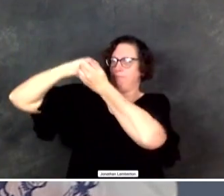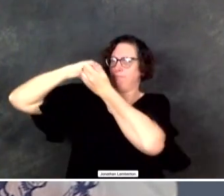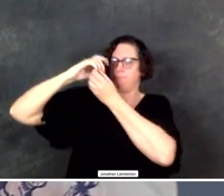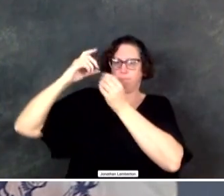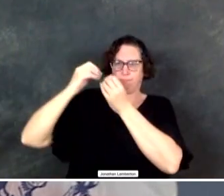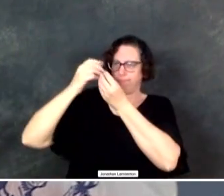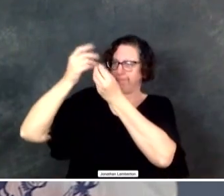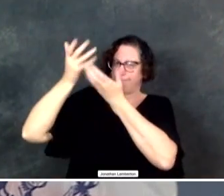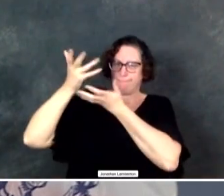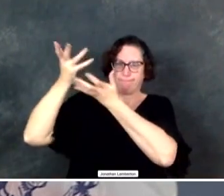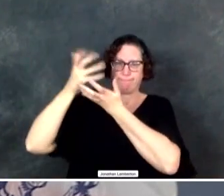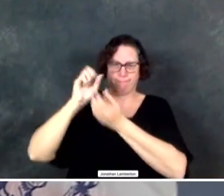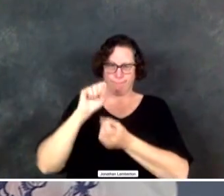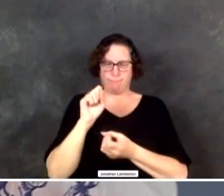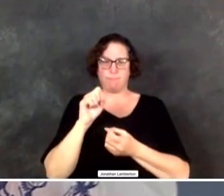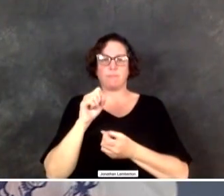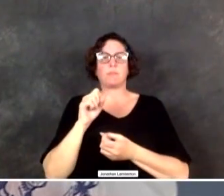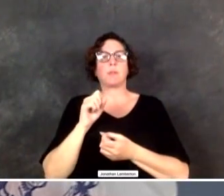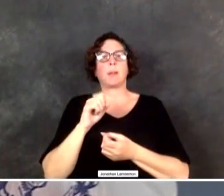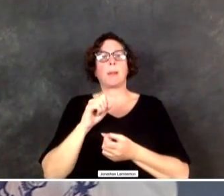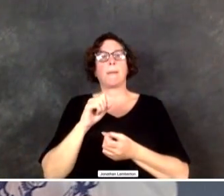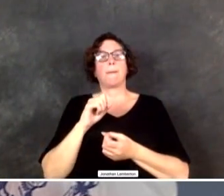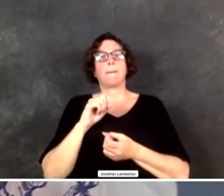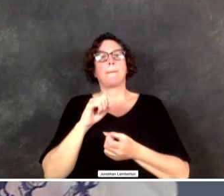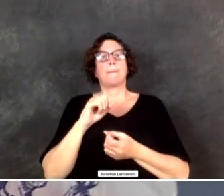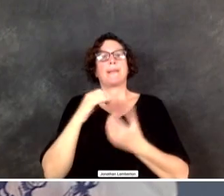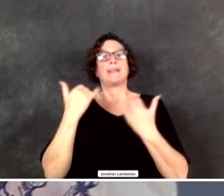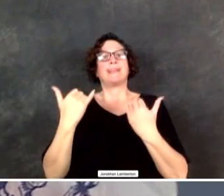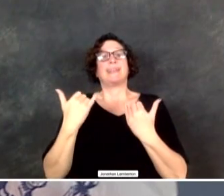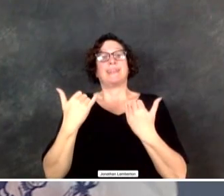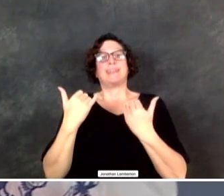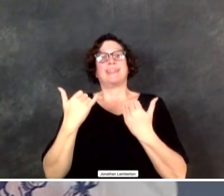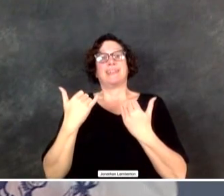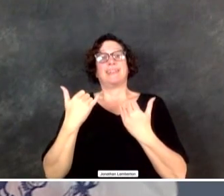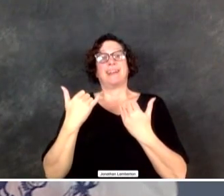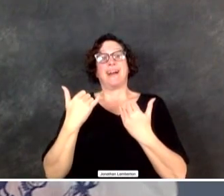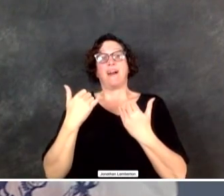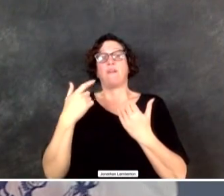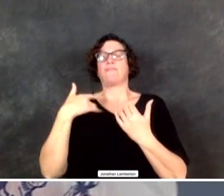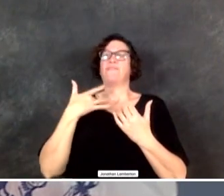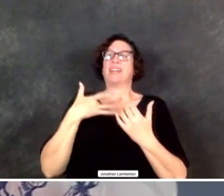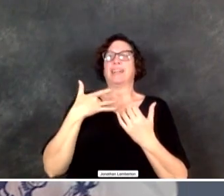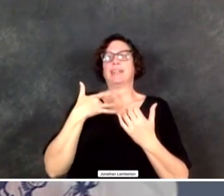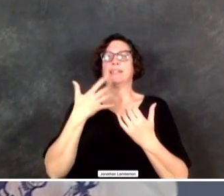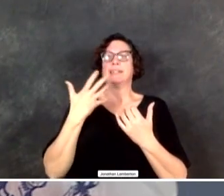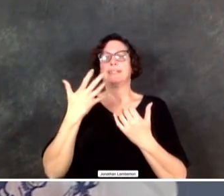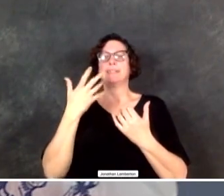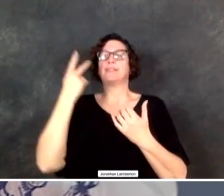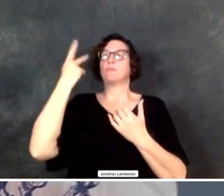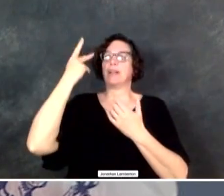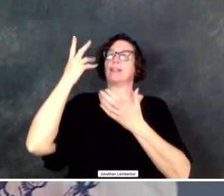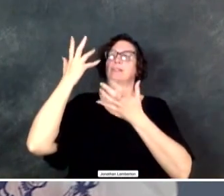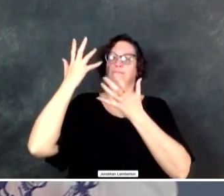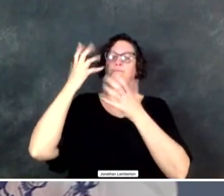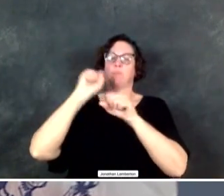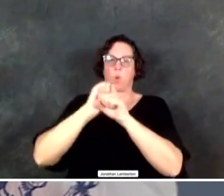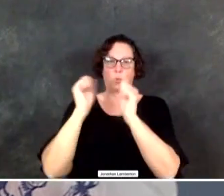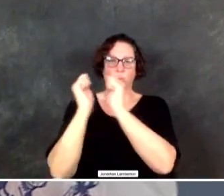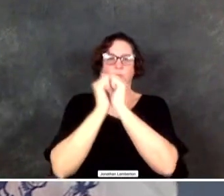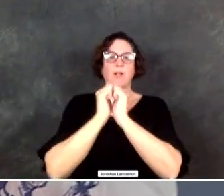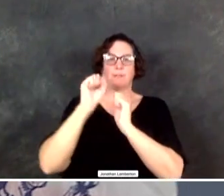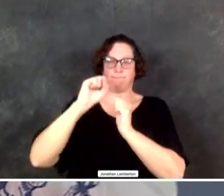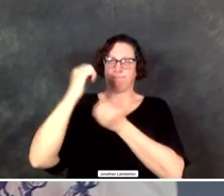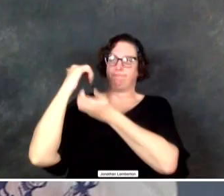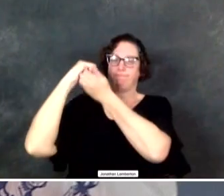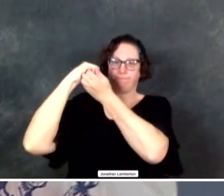You know, so I think that right now I'd say everyone is together trying to work. And we've been honest about it with our health department. I